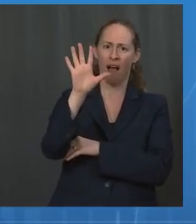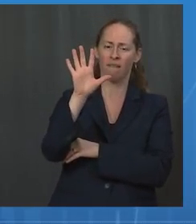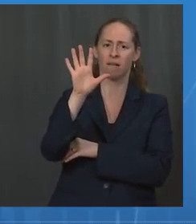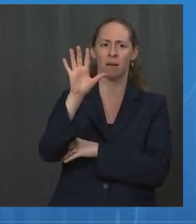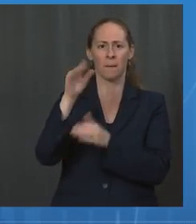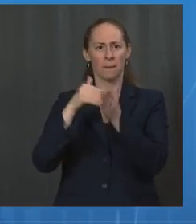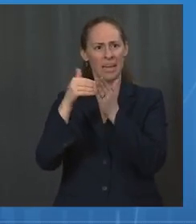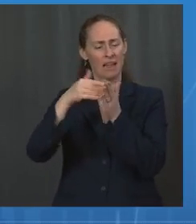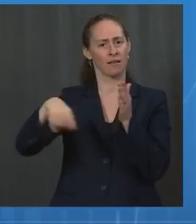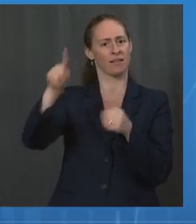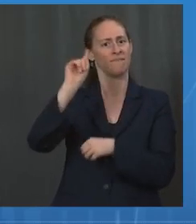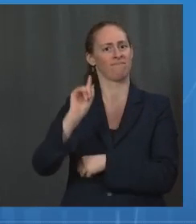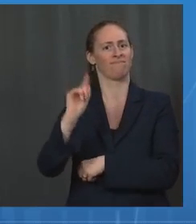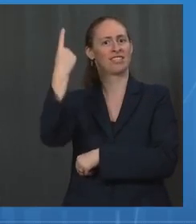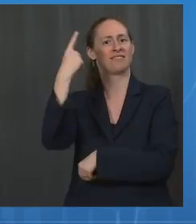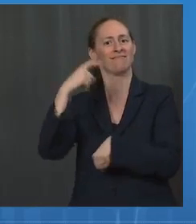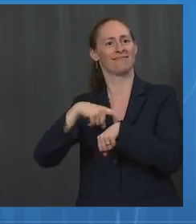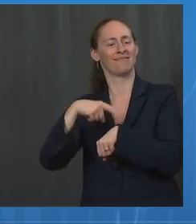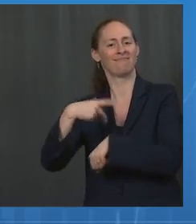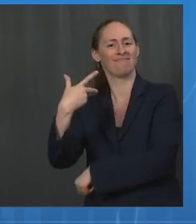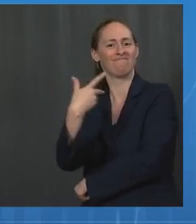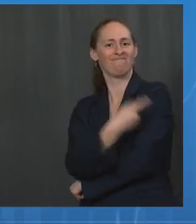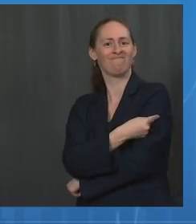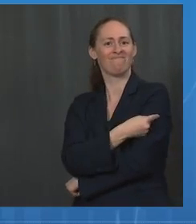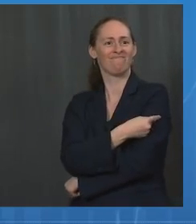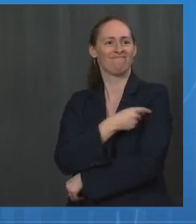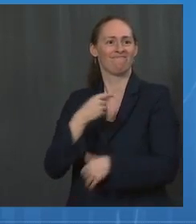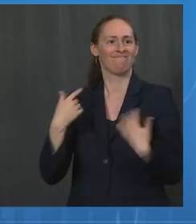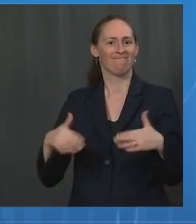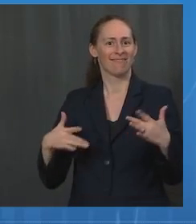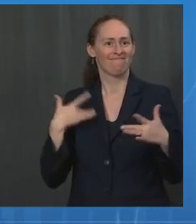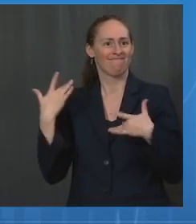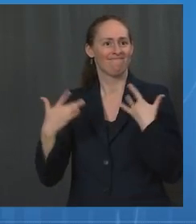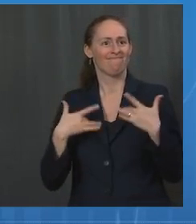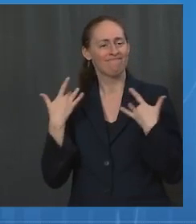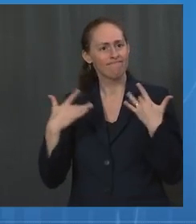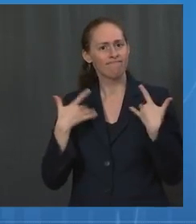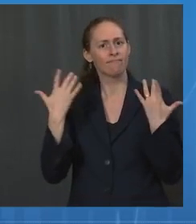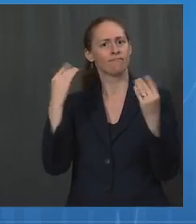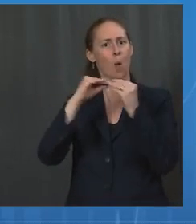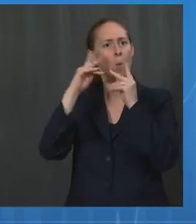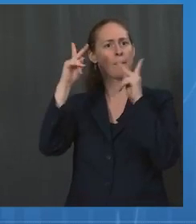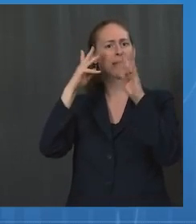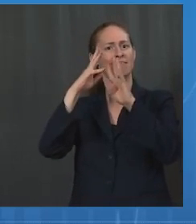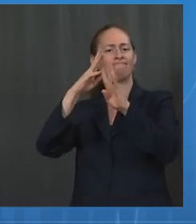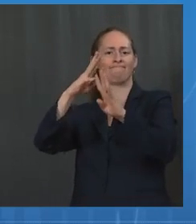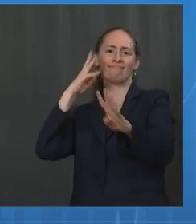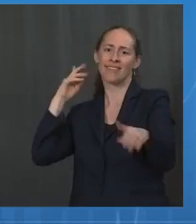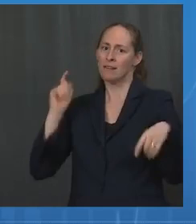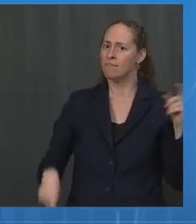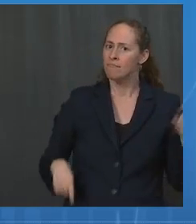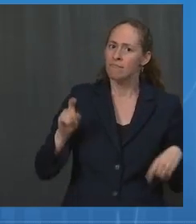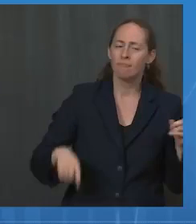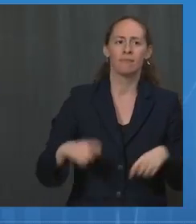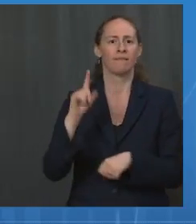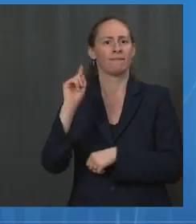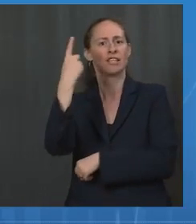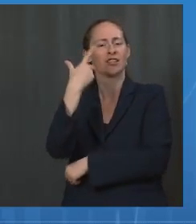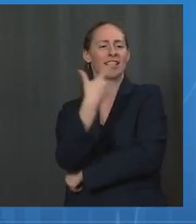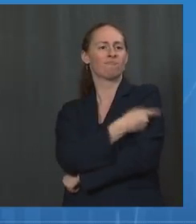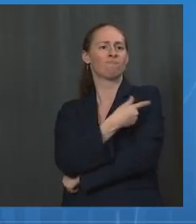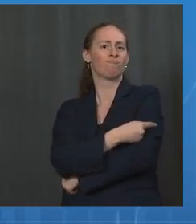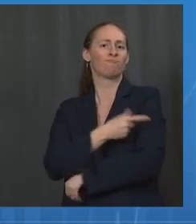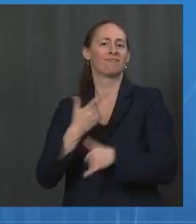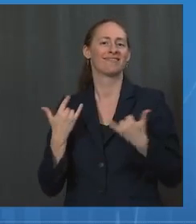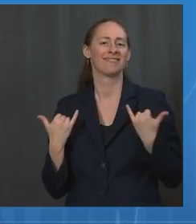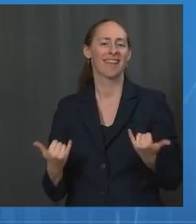arms, which is obviously important. The more and more people are getting their first shot and getting their vaccination regimen. That's